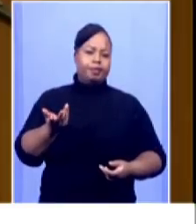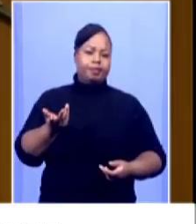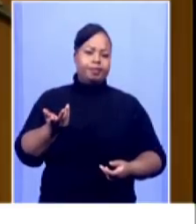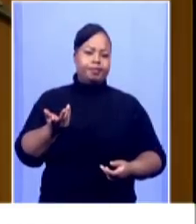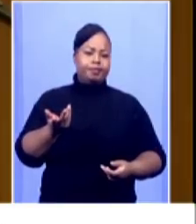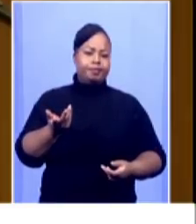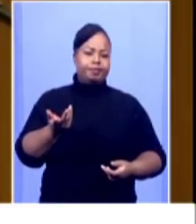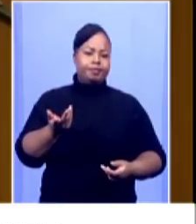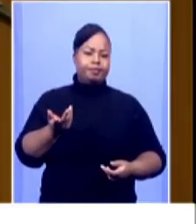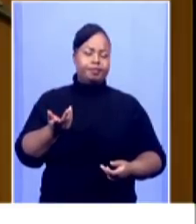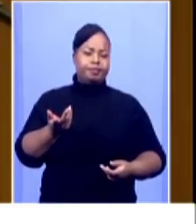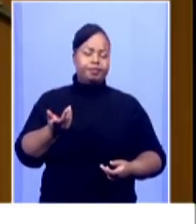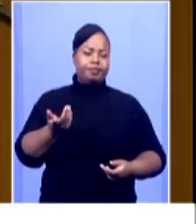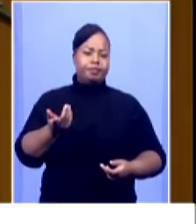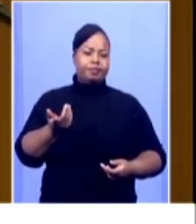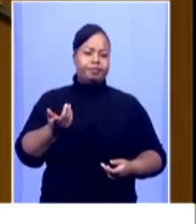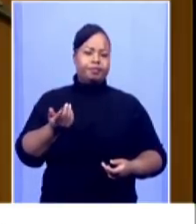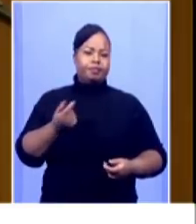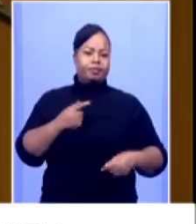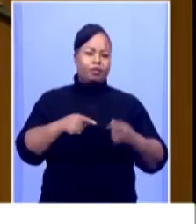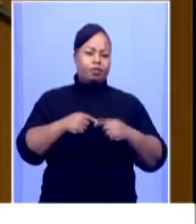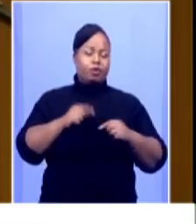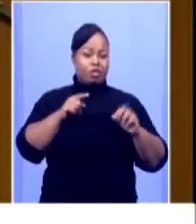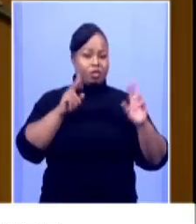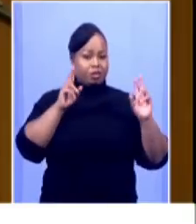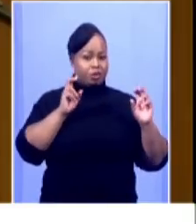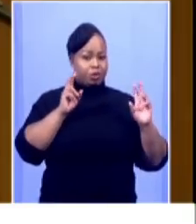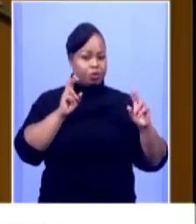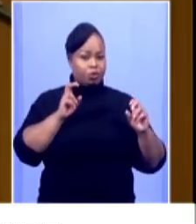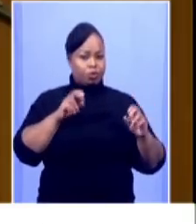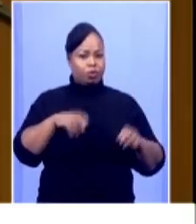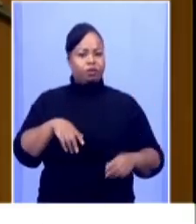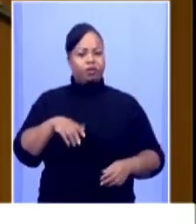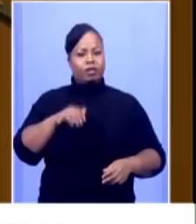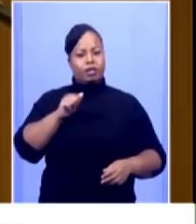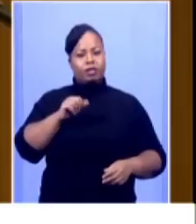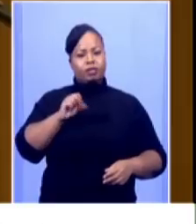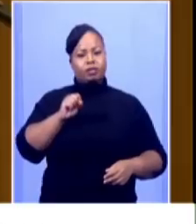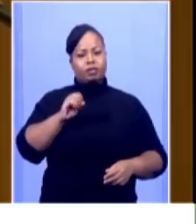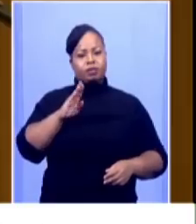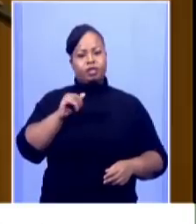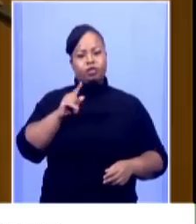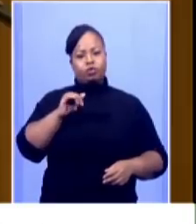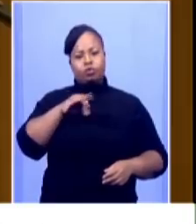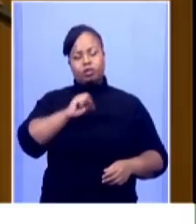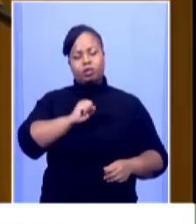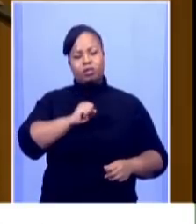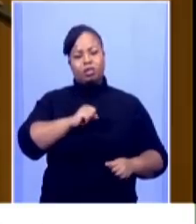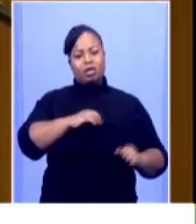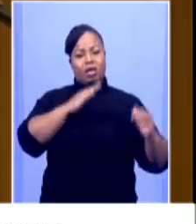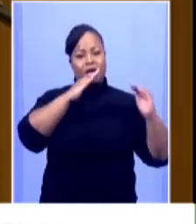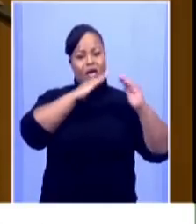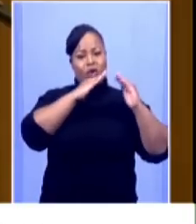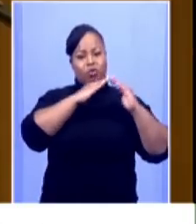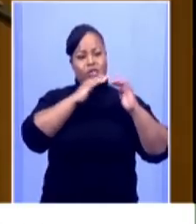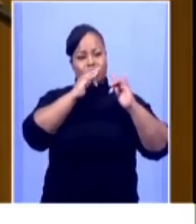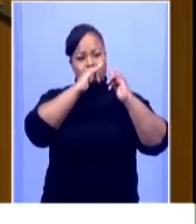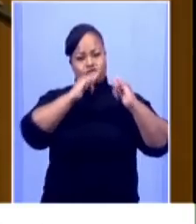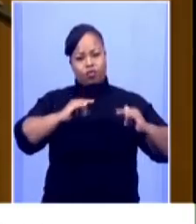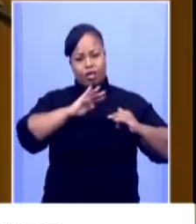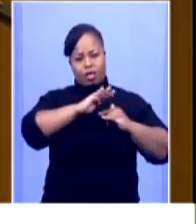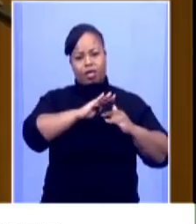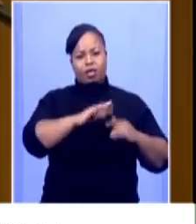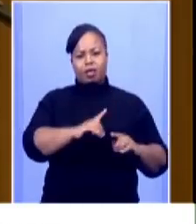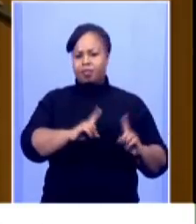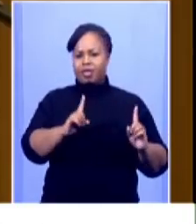with regard to the issue of asbestos houses and roofing. I don't